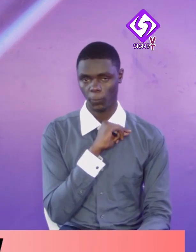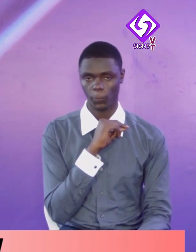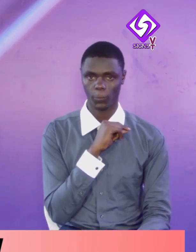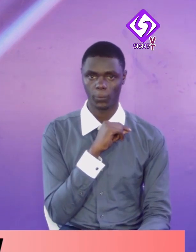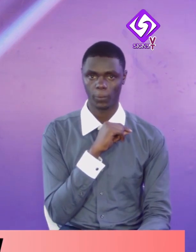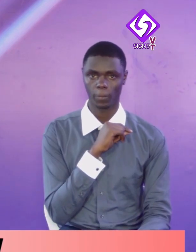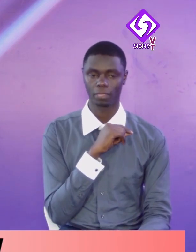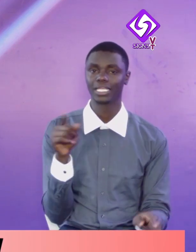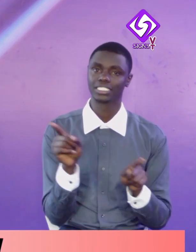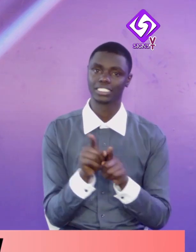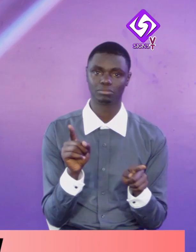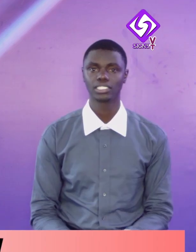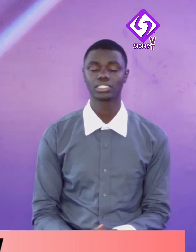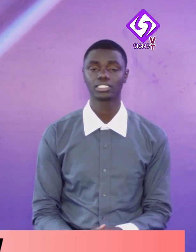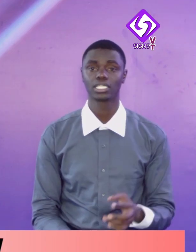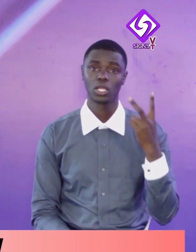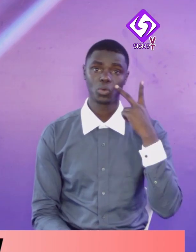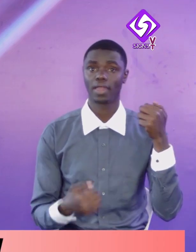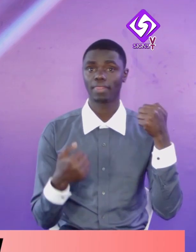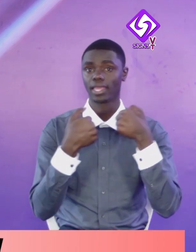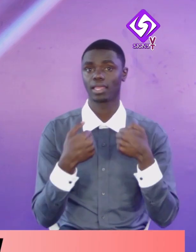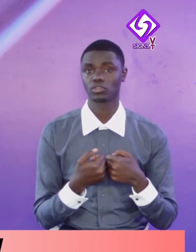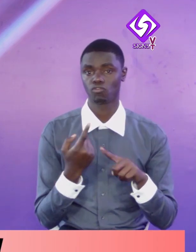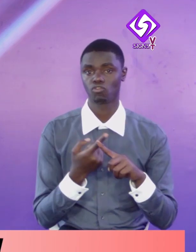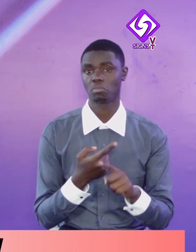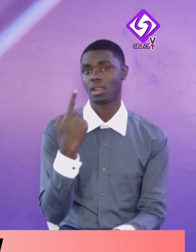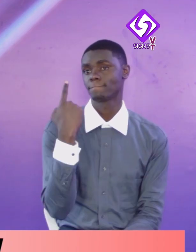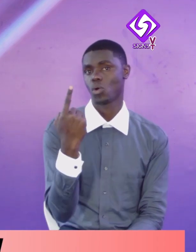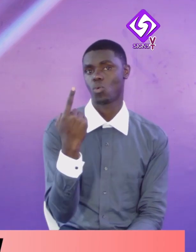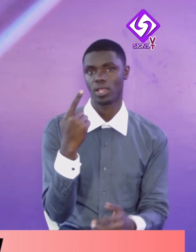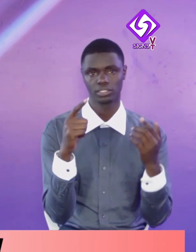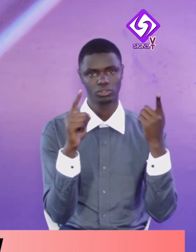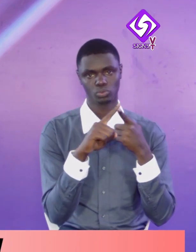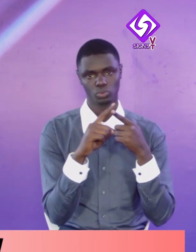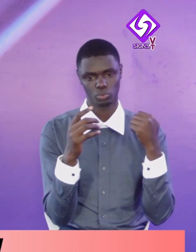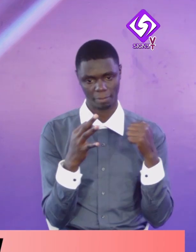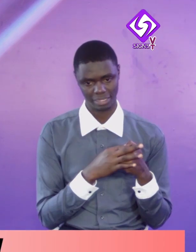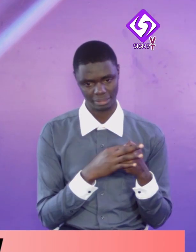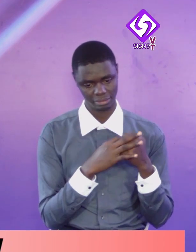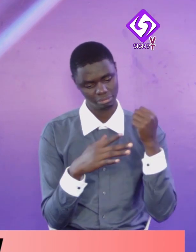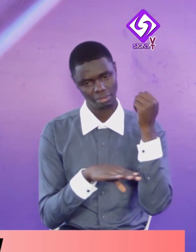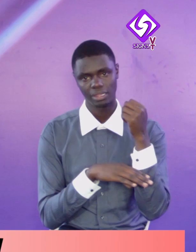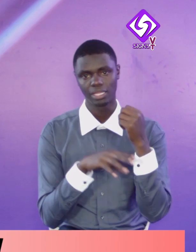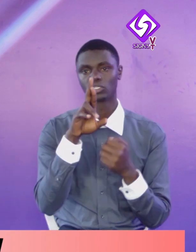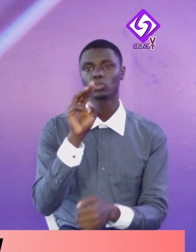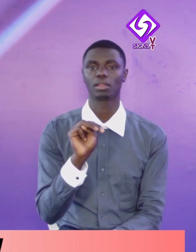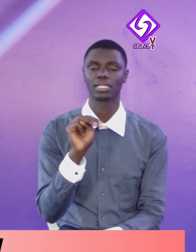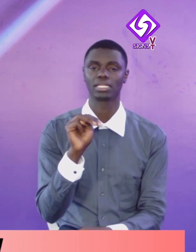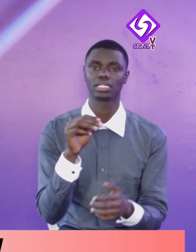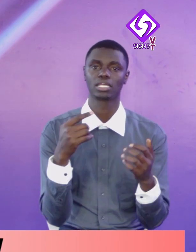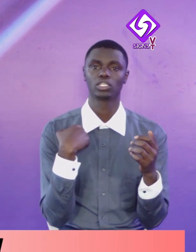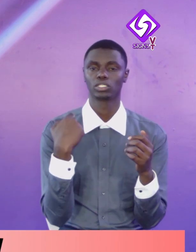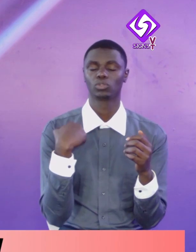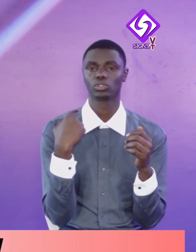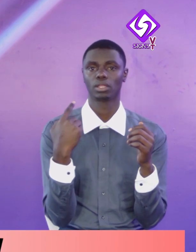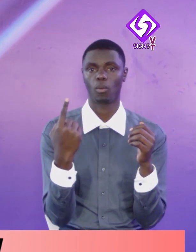they are still in the second position. From number 1 to number 8, Yeah. Real Madrid is leading with 21